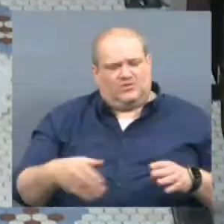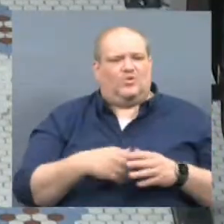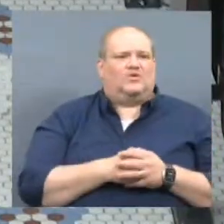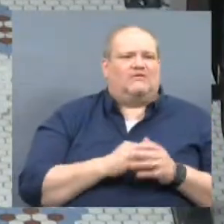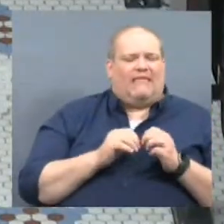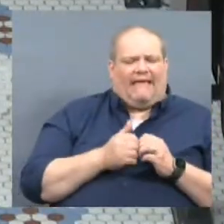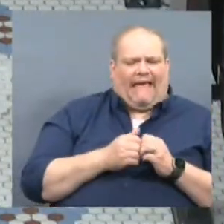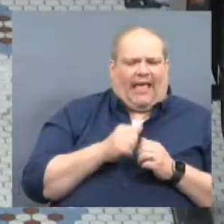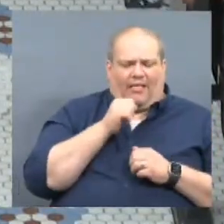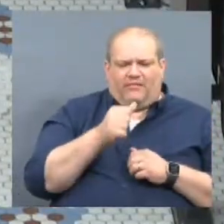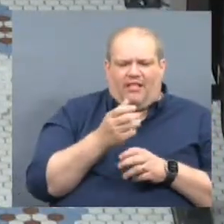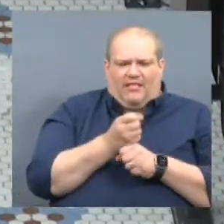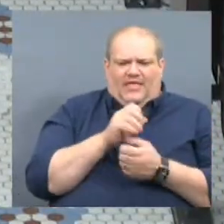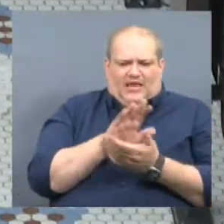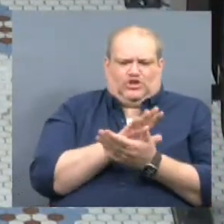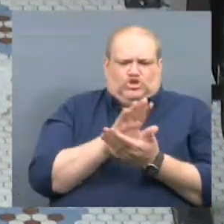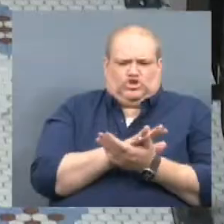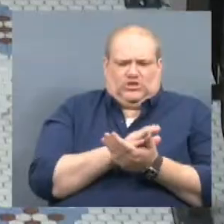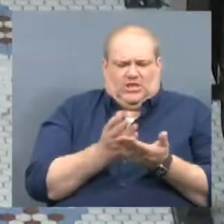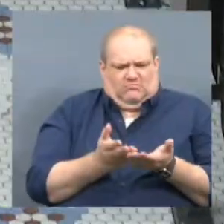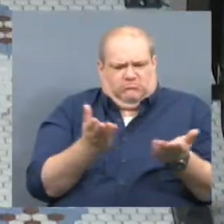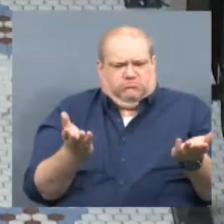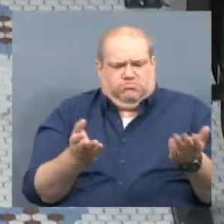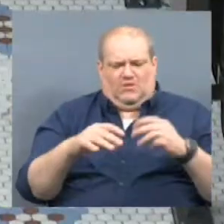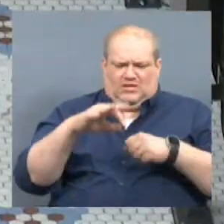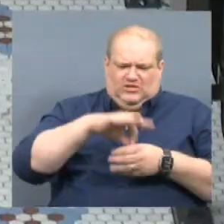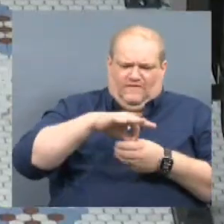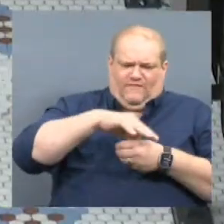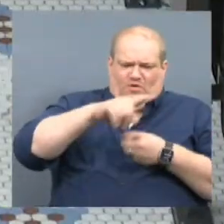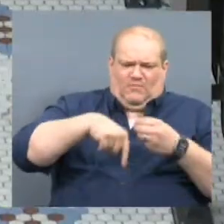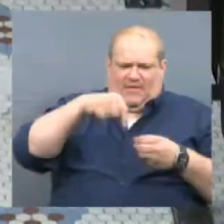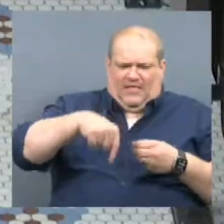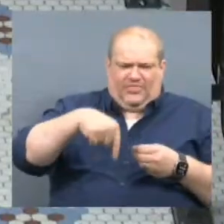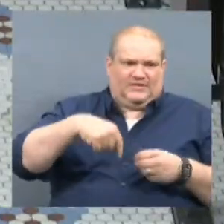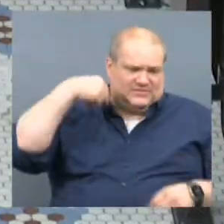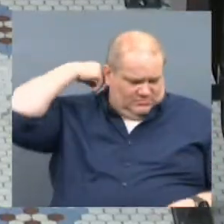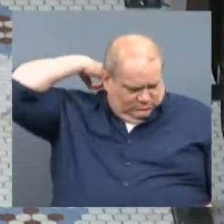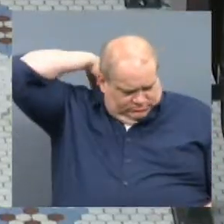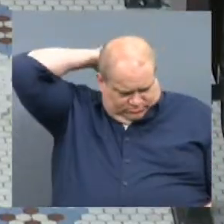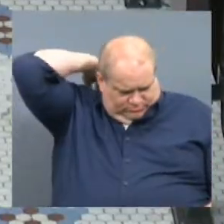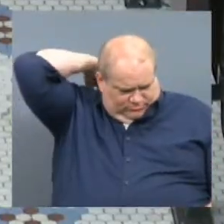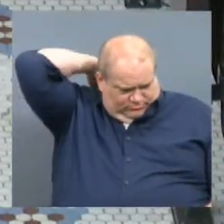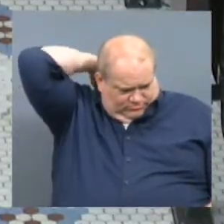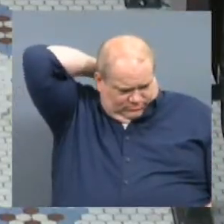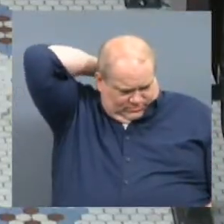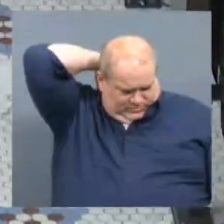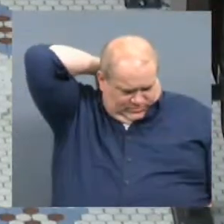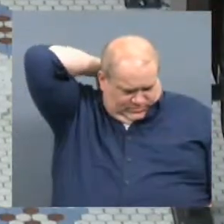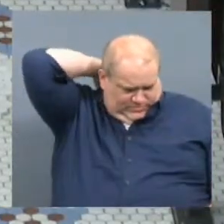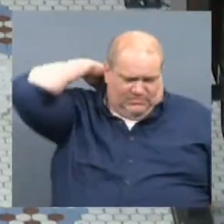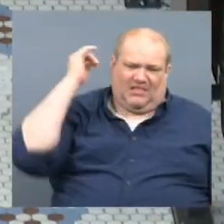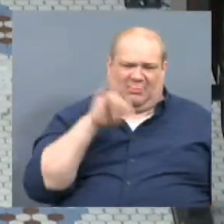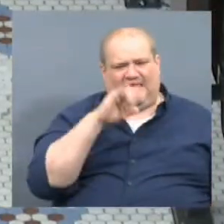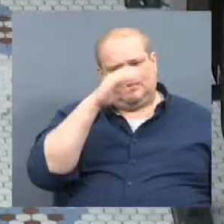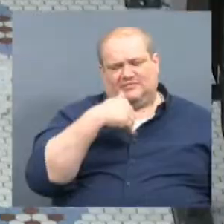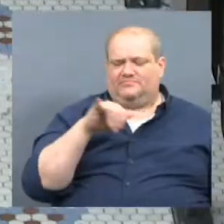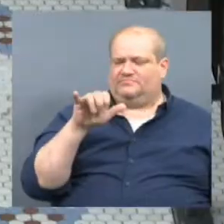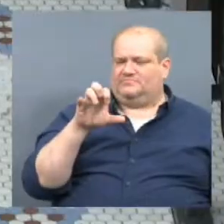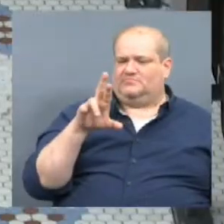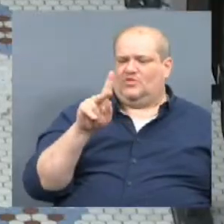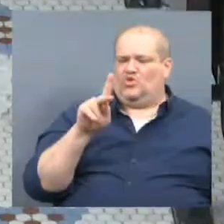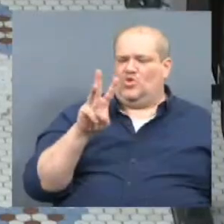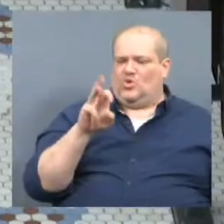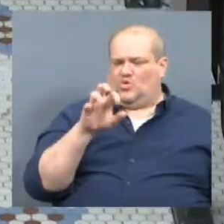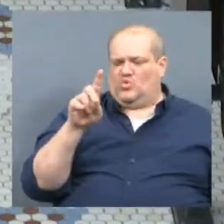So how did she not get a sheet to vote on this? It's kind of funny because Yorkwood, some of the people up there didn't get a